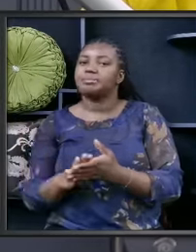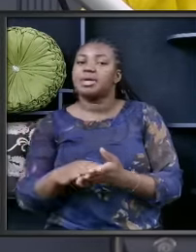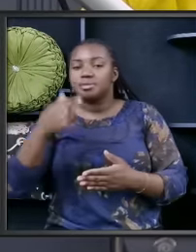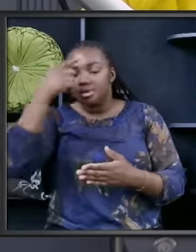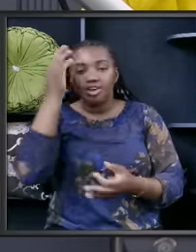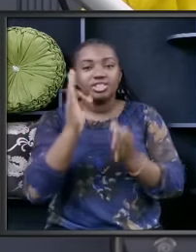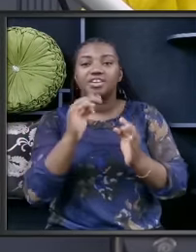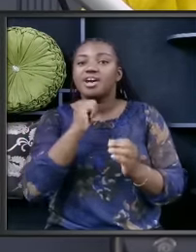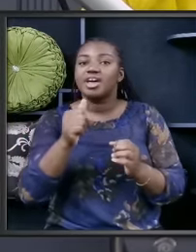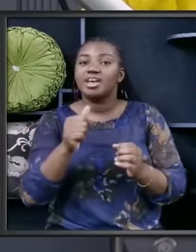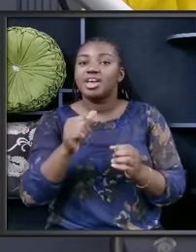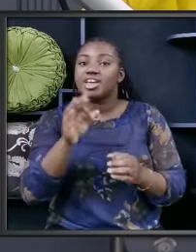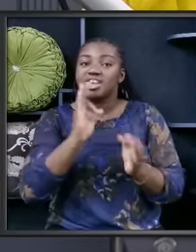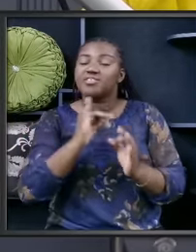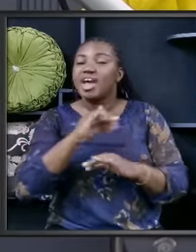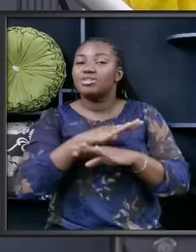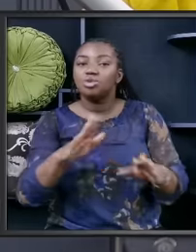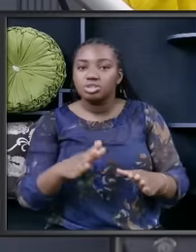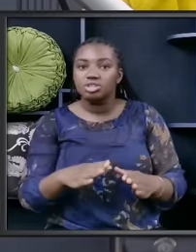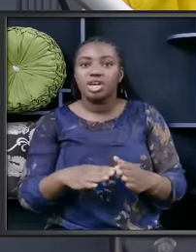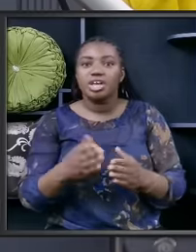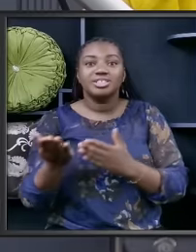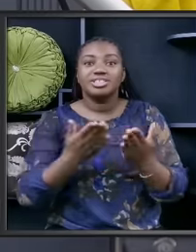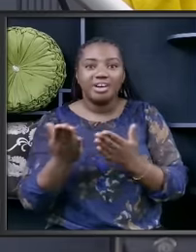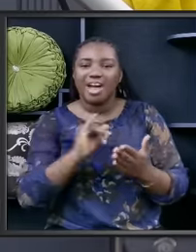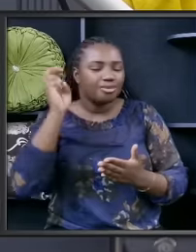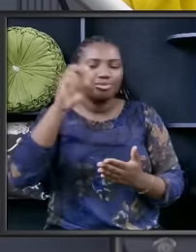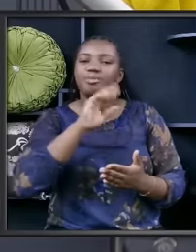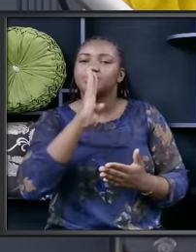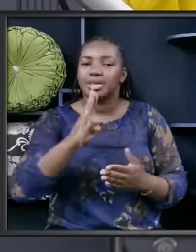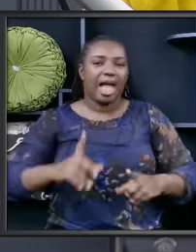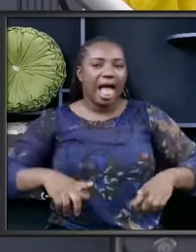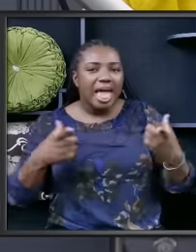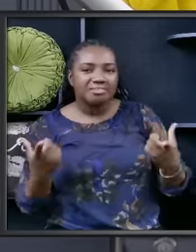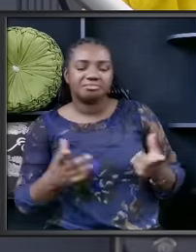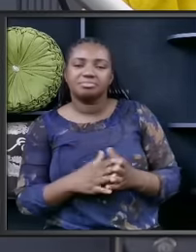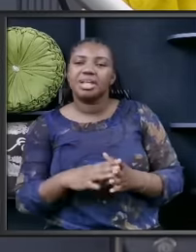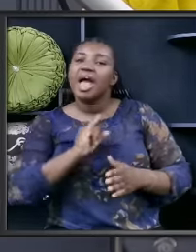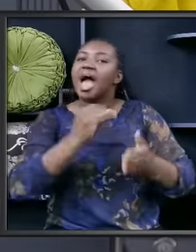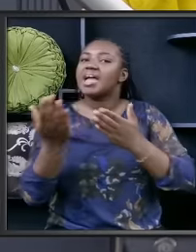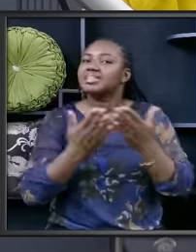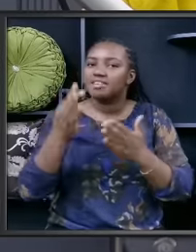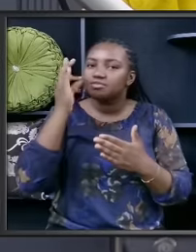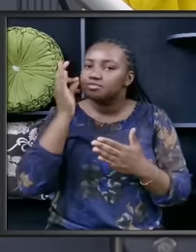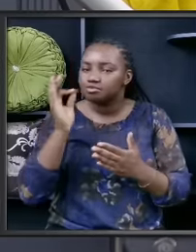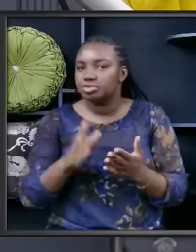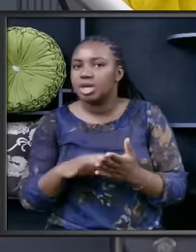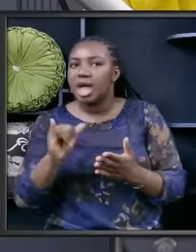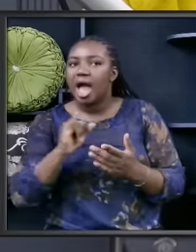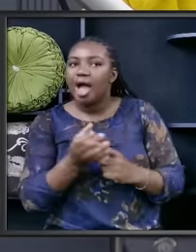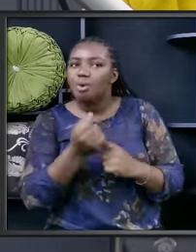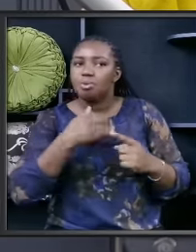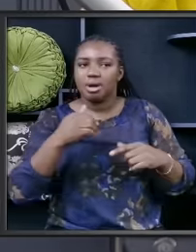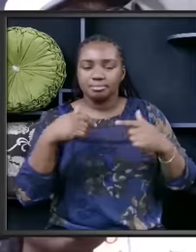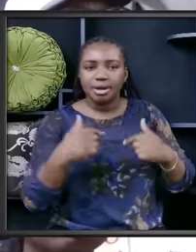I no serve him, I no go there alive to tell the story where they talk now. I serve him. I they carry I they hold my mind. Then